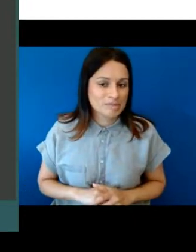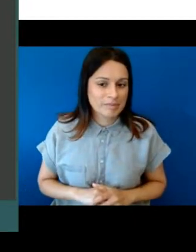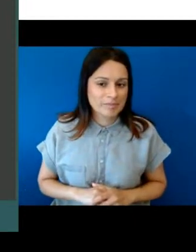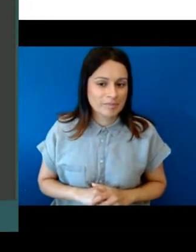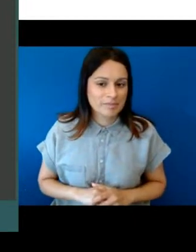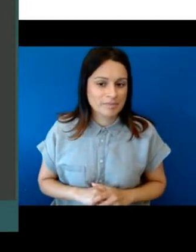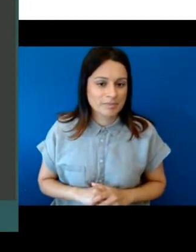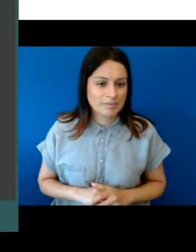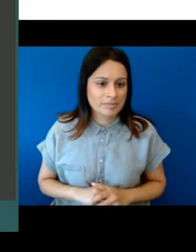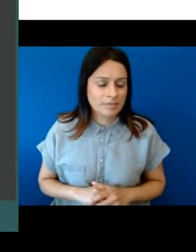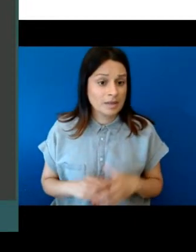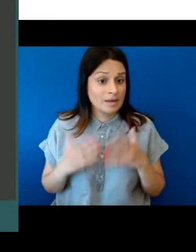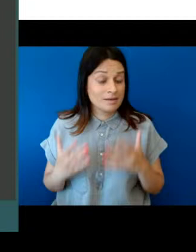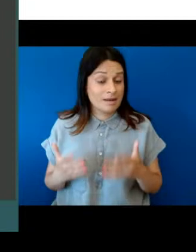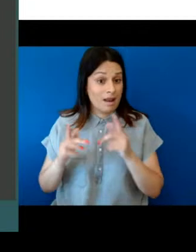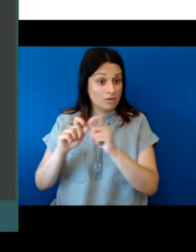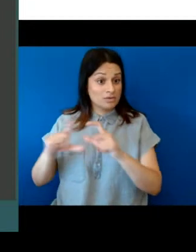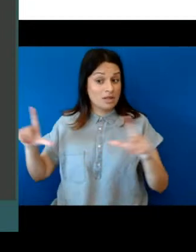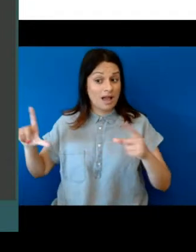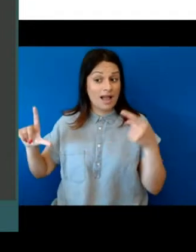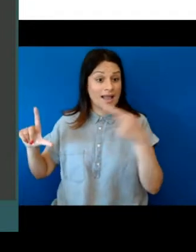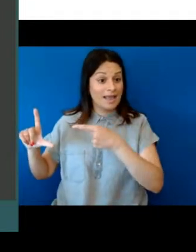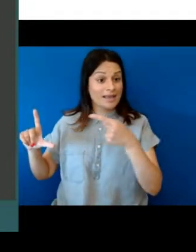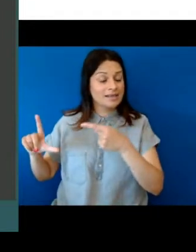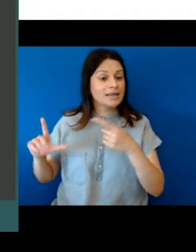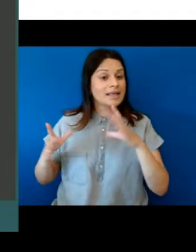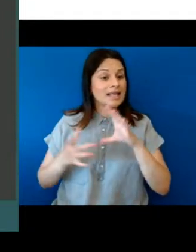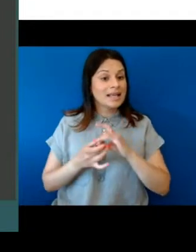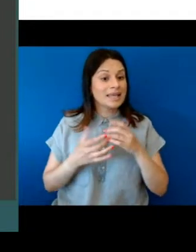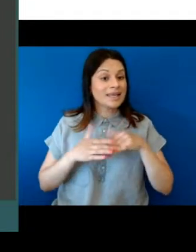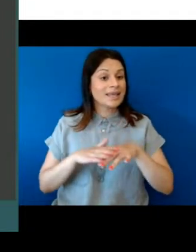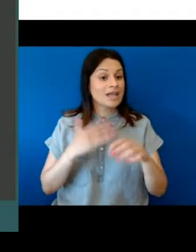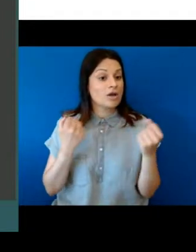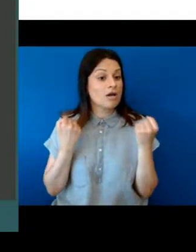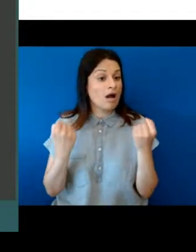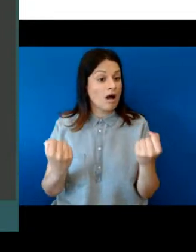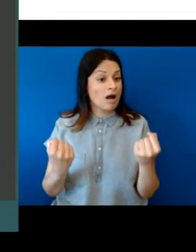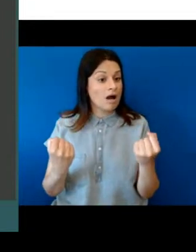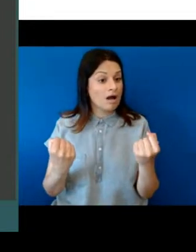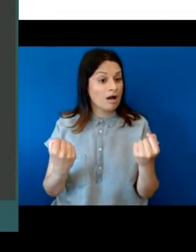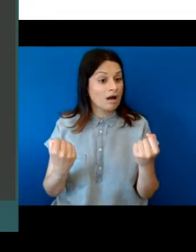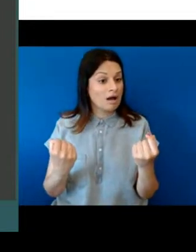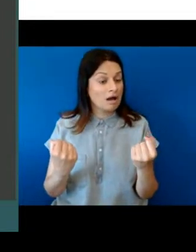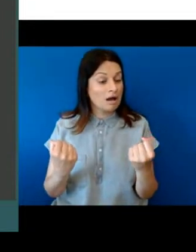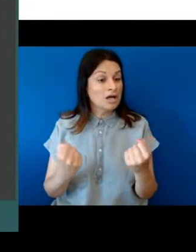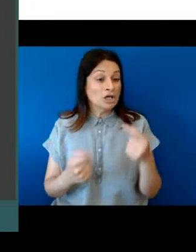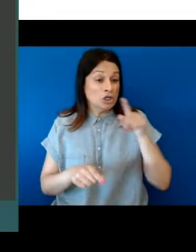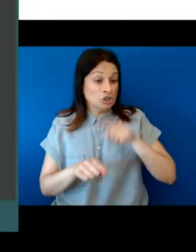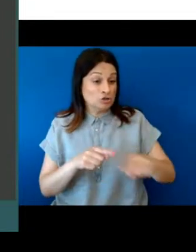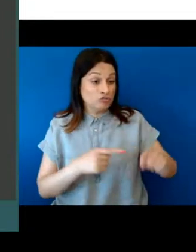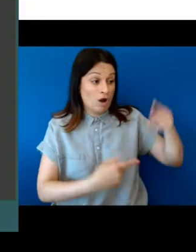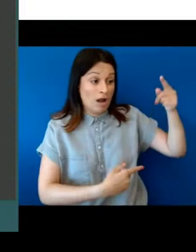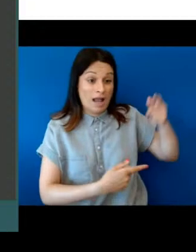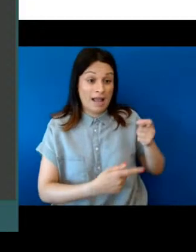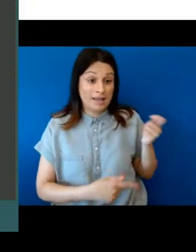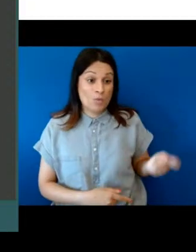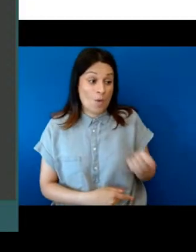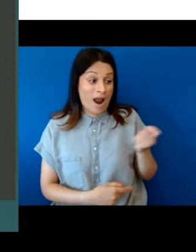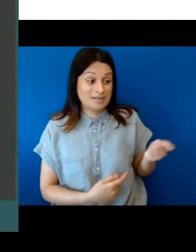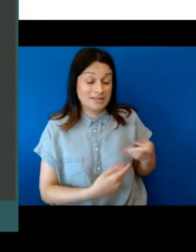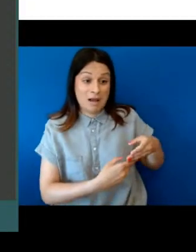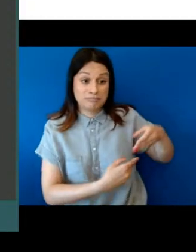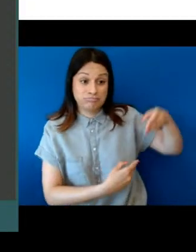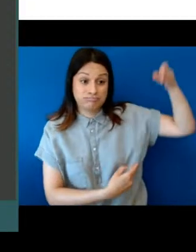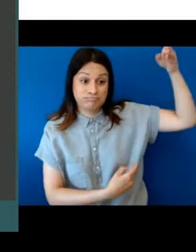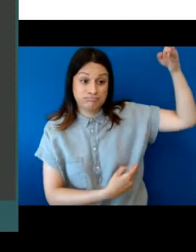So there's chat about in the car. So again, if possible, keep those windows closed. And some cars, some